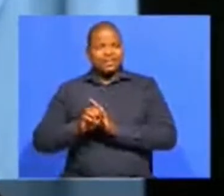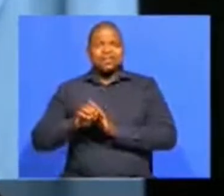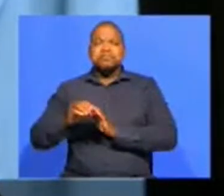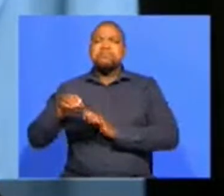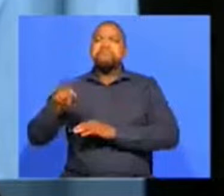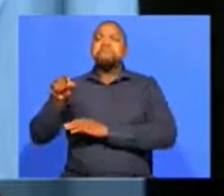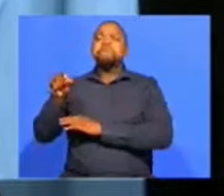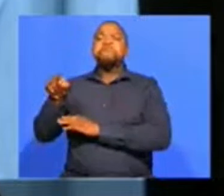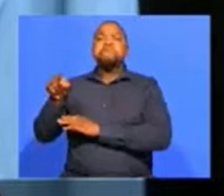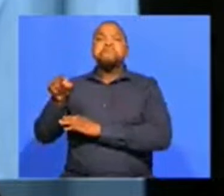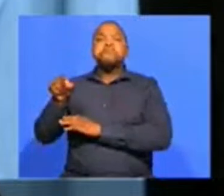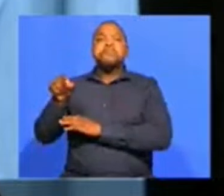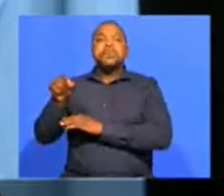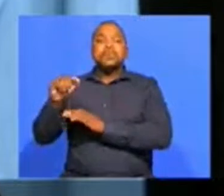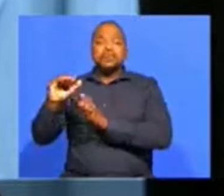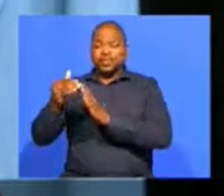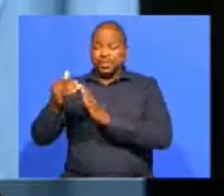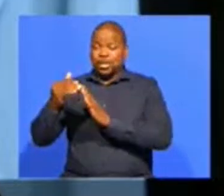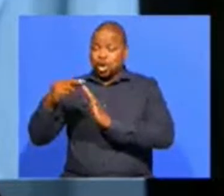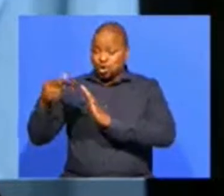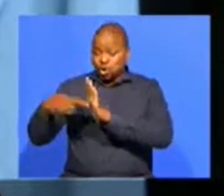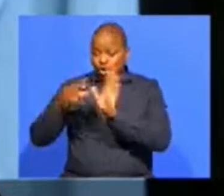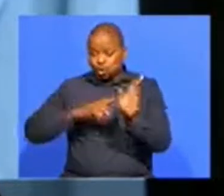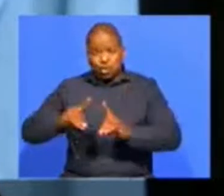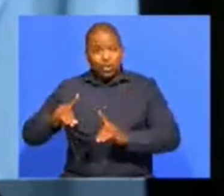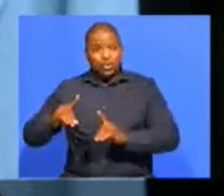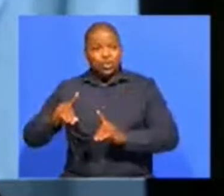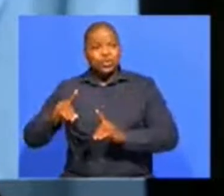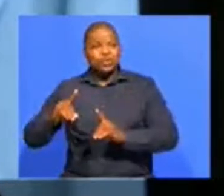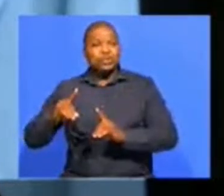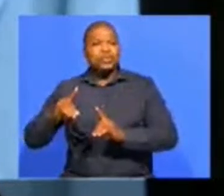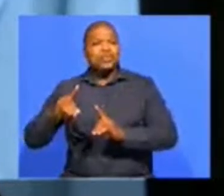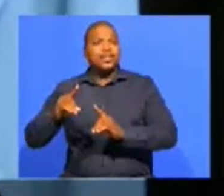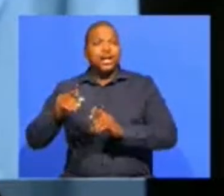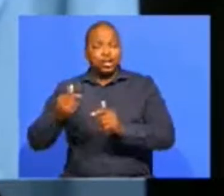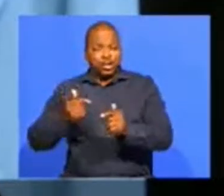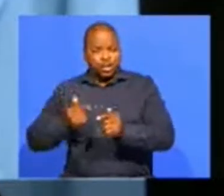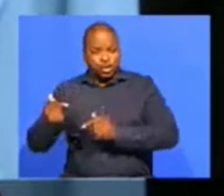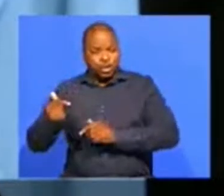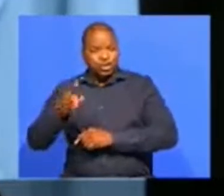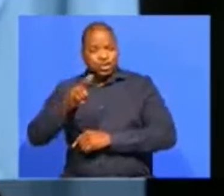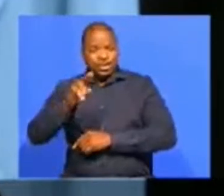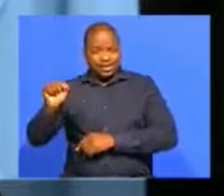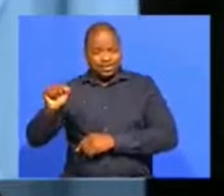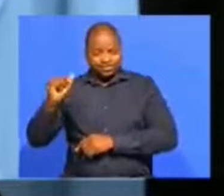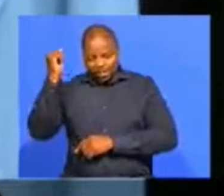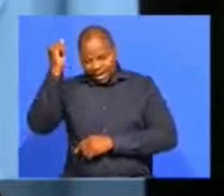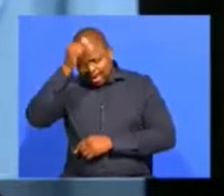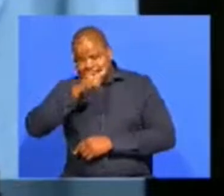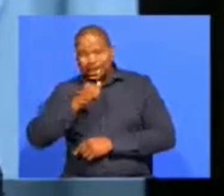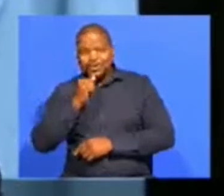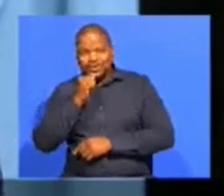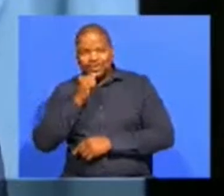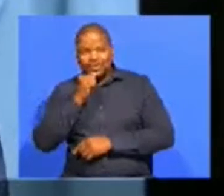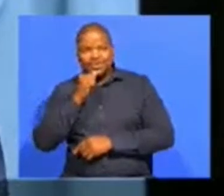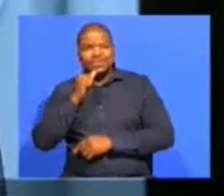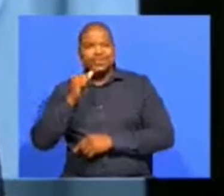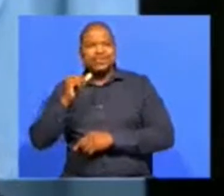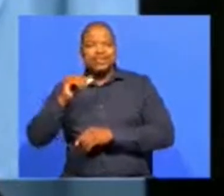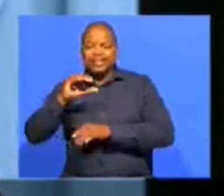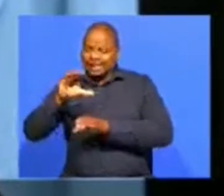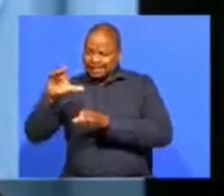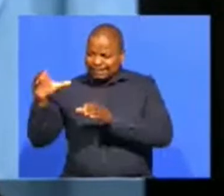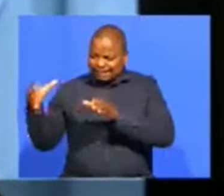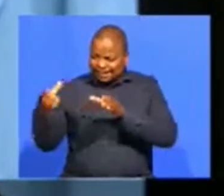Bahama is poised to play an integral role in trade between the United States and Africa, bridging continents